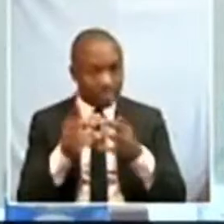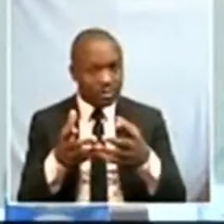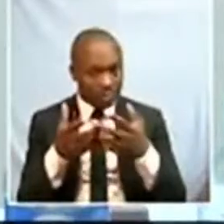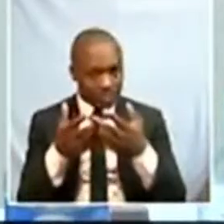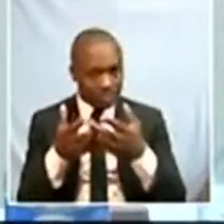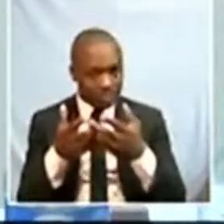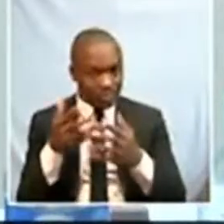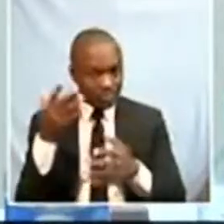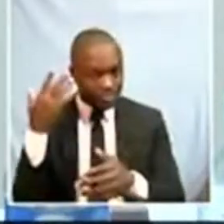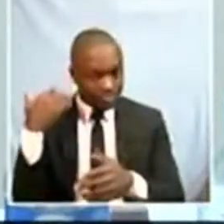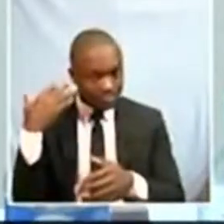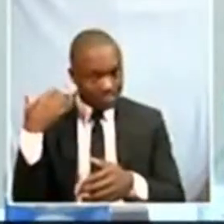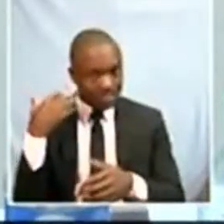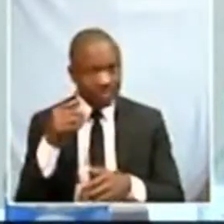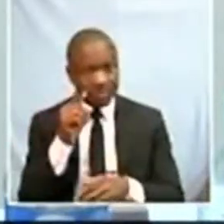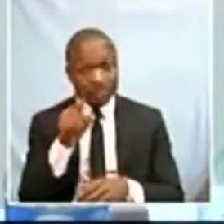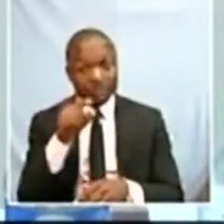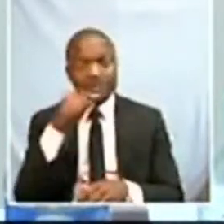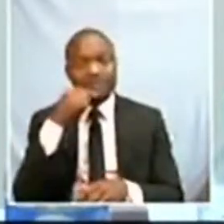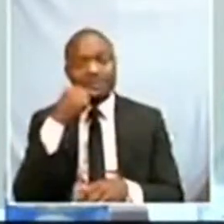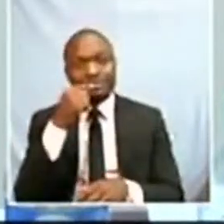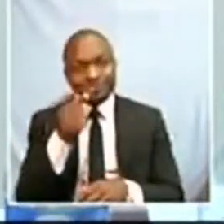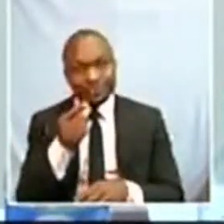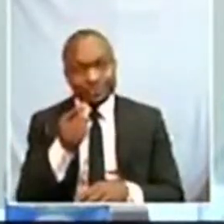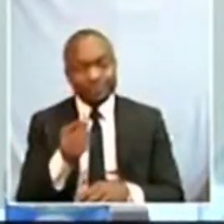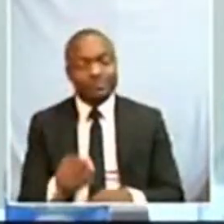then. You said,